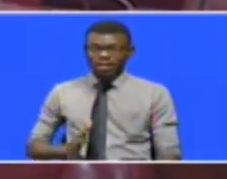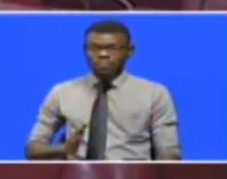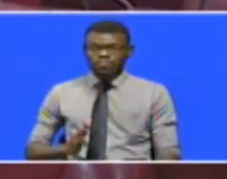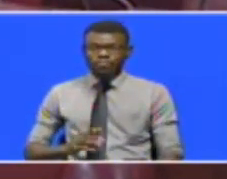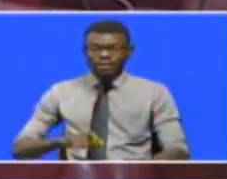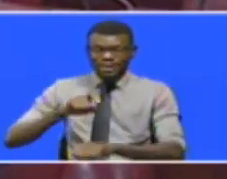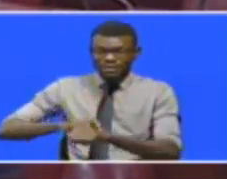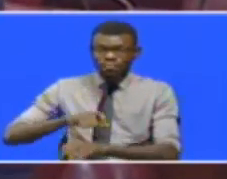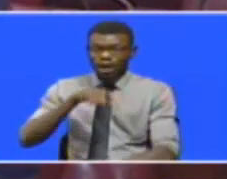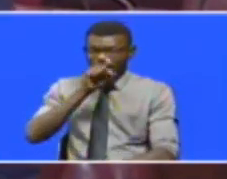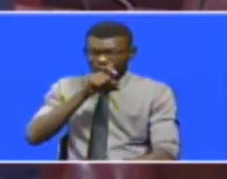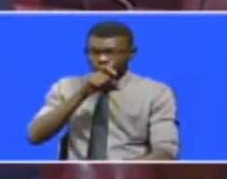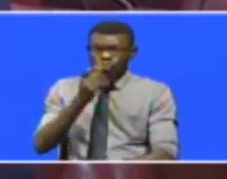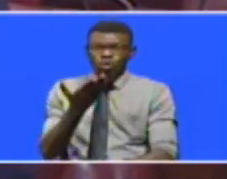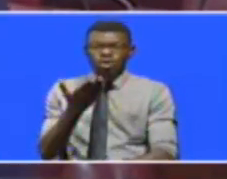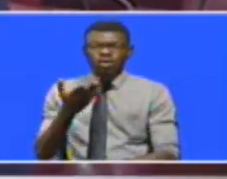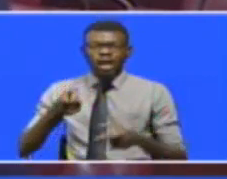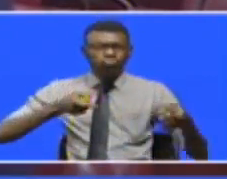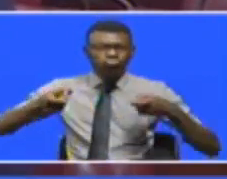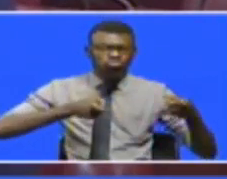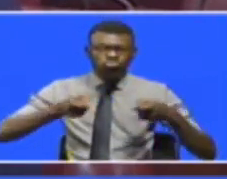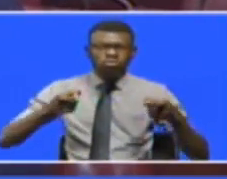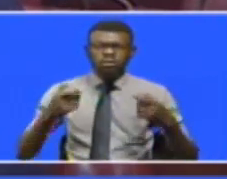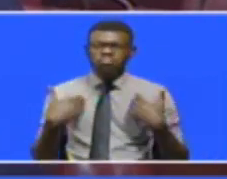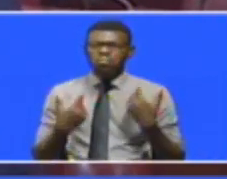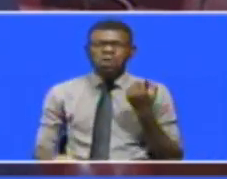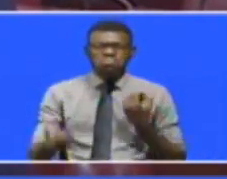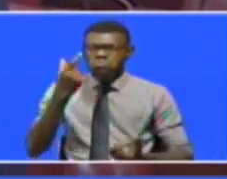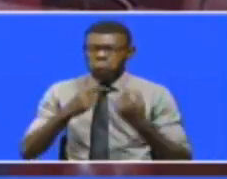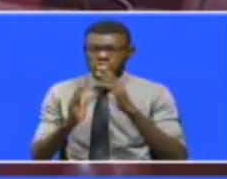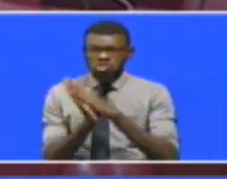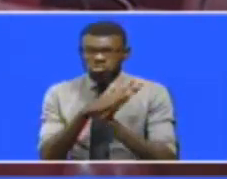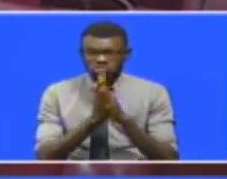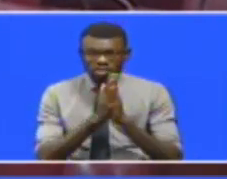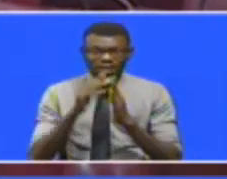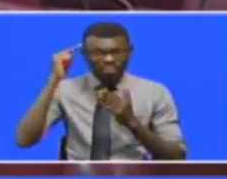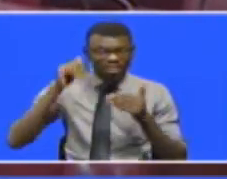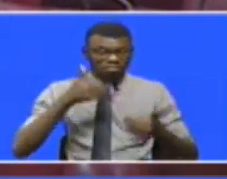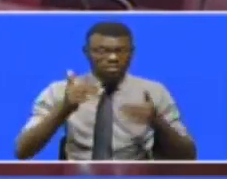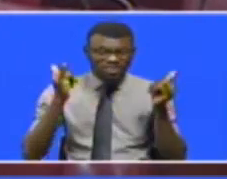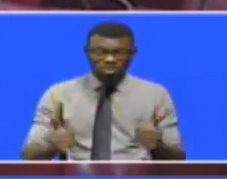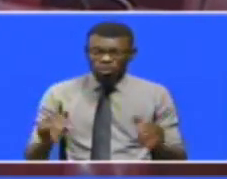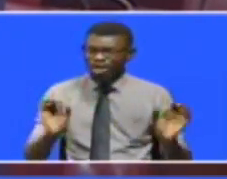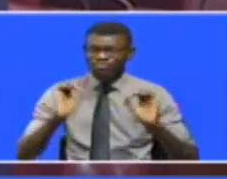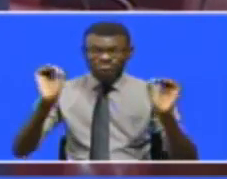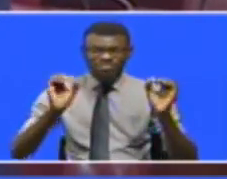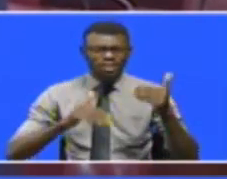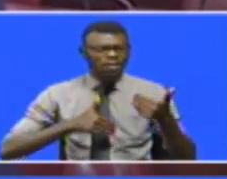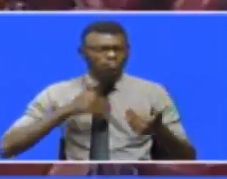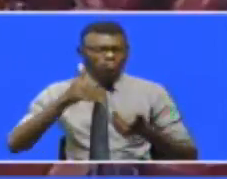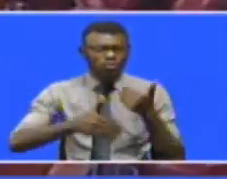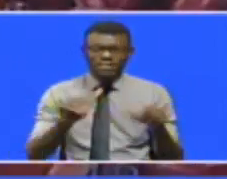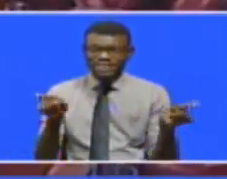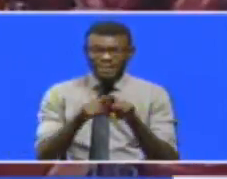time for KANU, Mr. Speaker, these matters want to be raised as though there's a new process. There is not a new process, it's the same process, Mr.